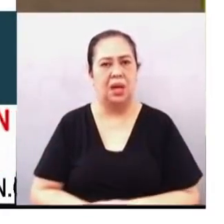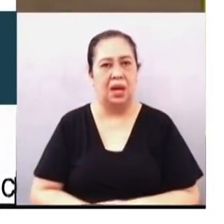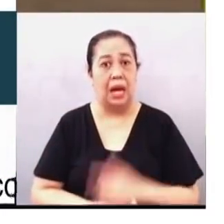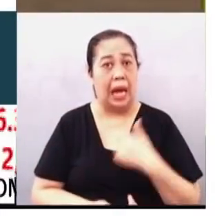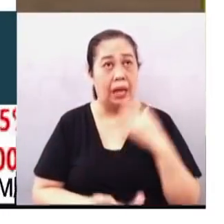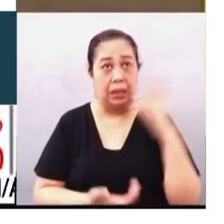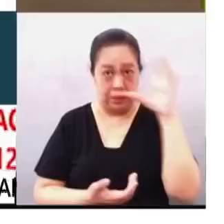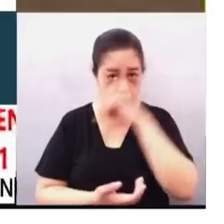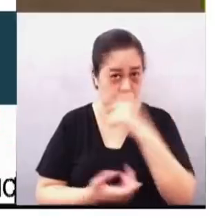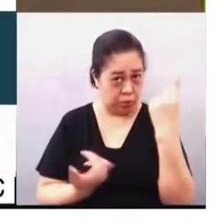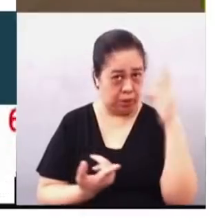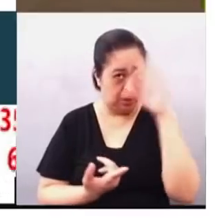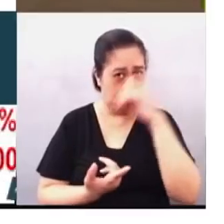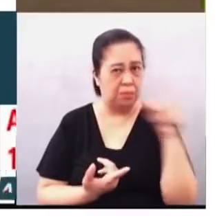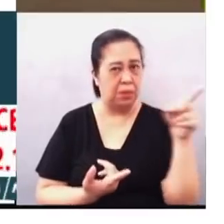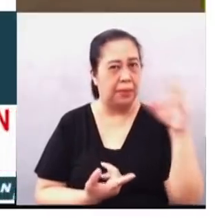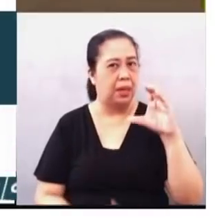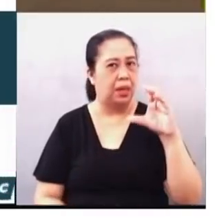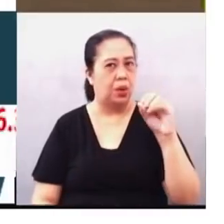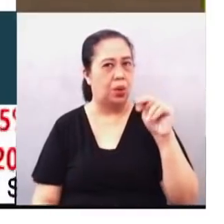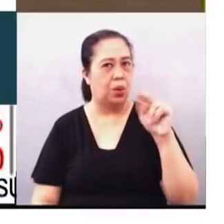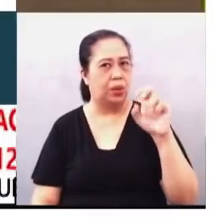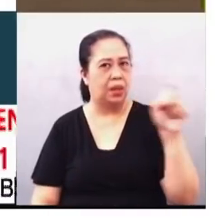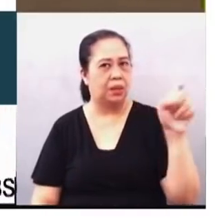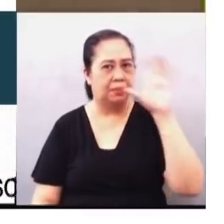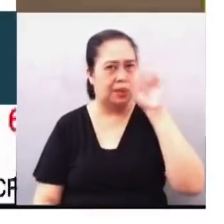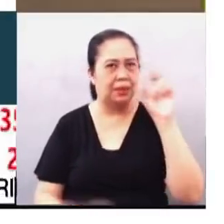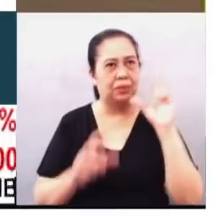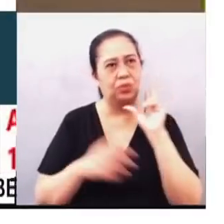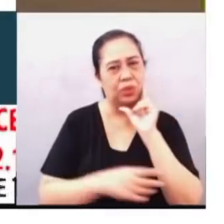assuming, ha, the context wherein President Duterte